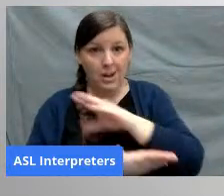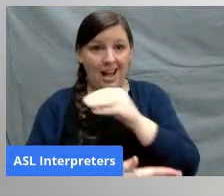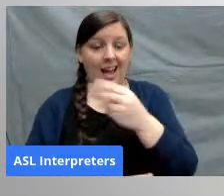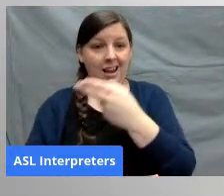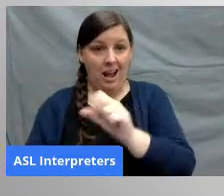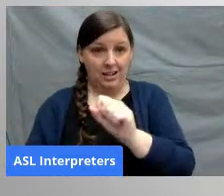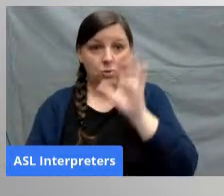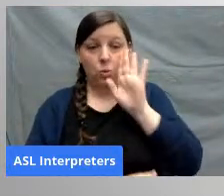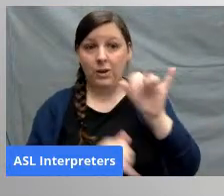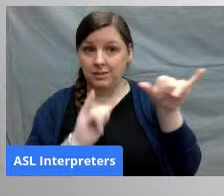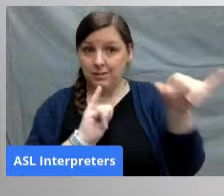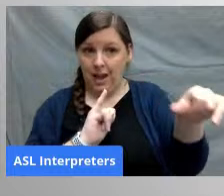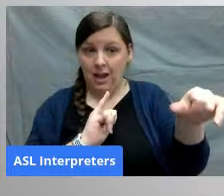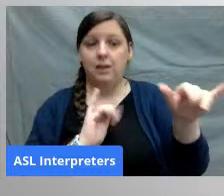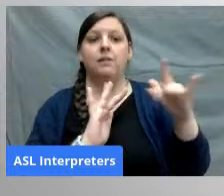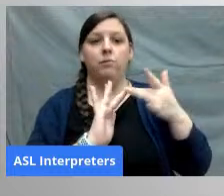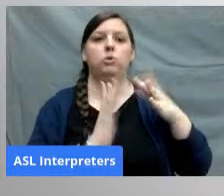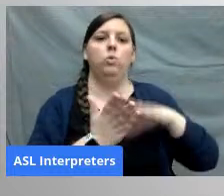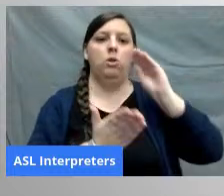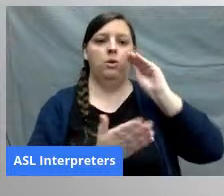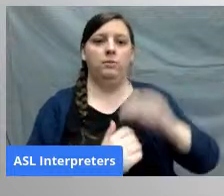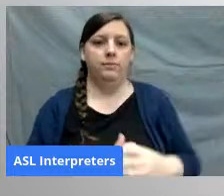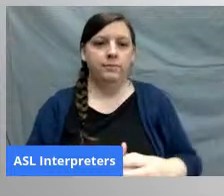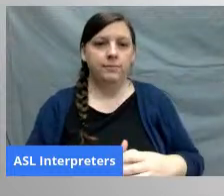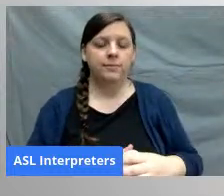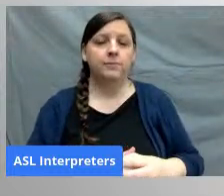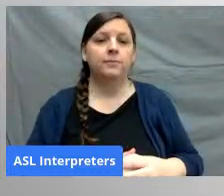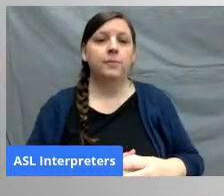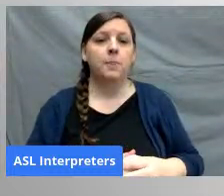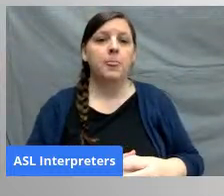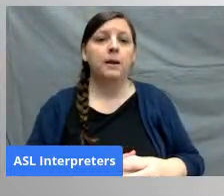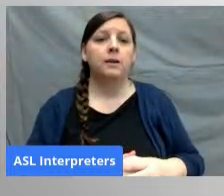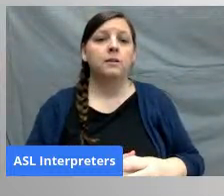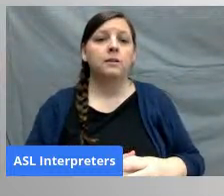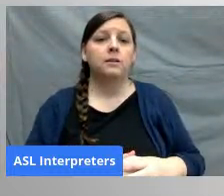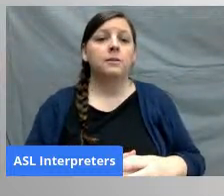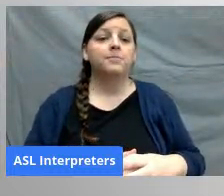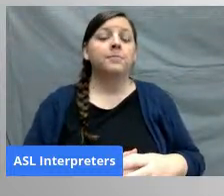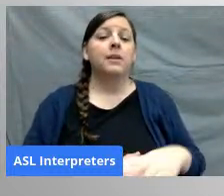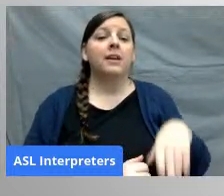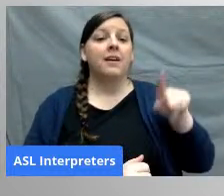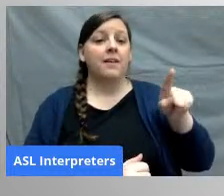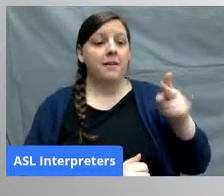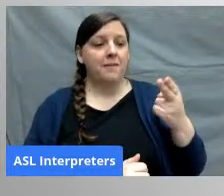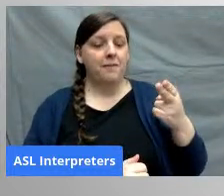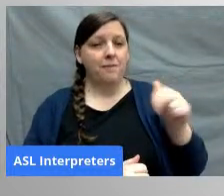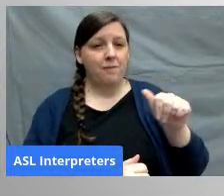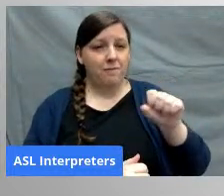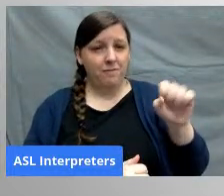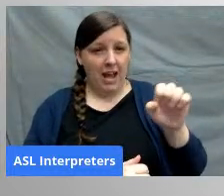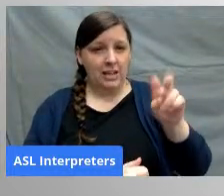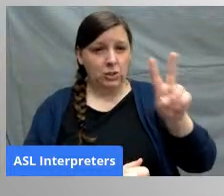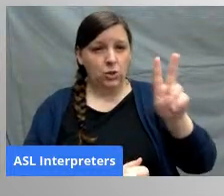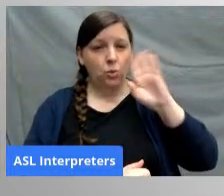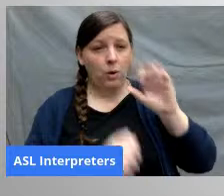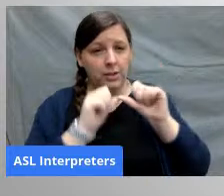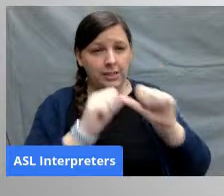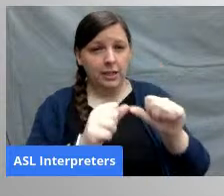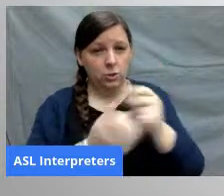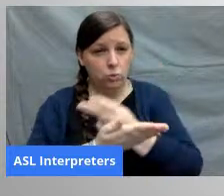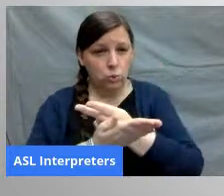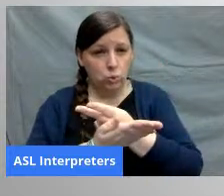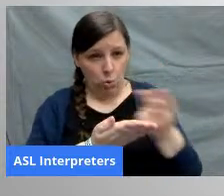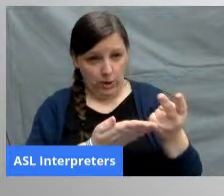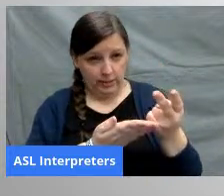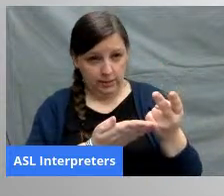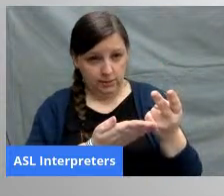remain in remote learning. Phase 2 will last for 2 weeks,